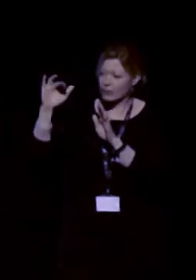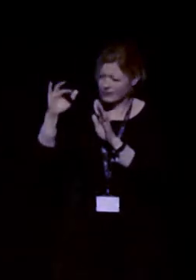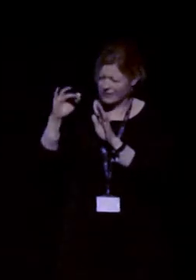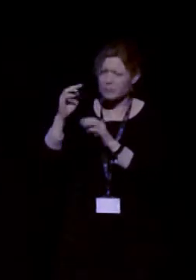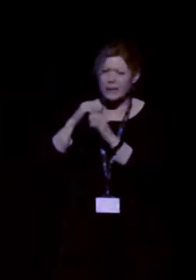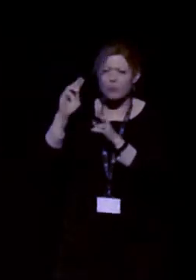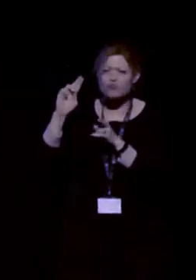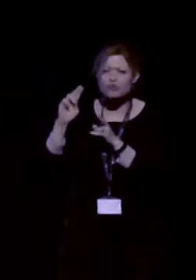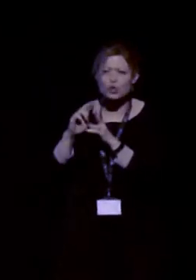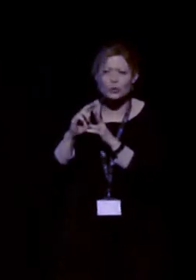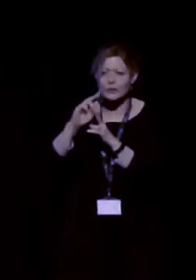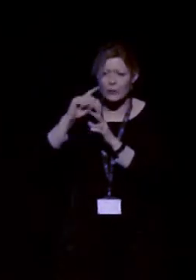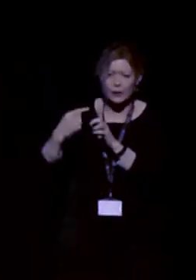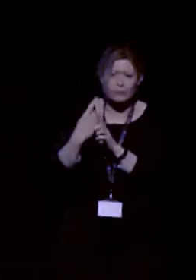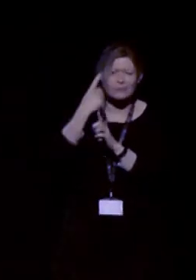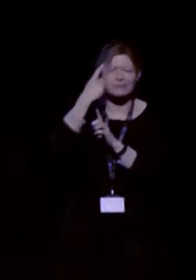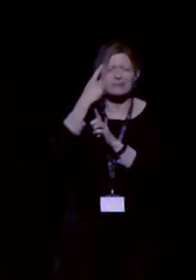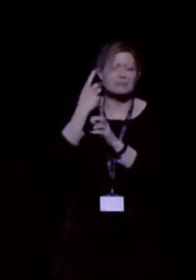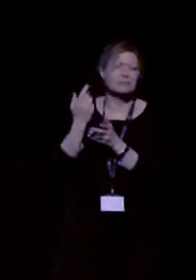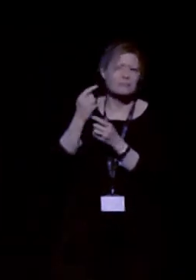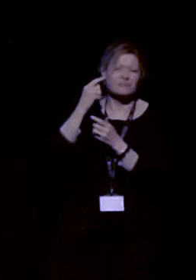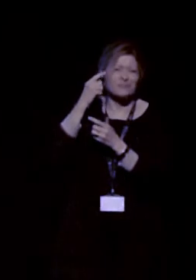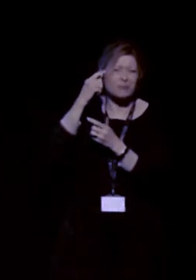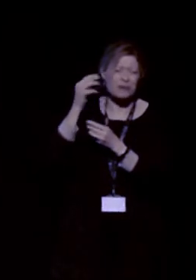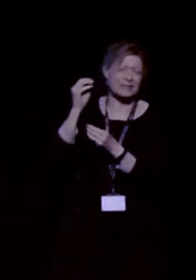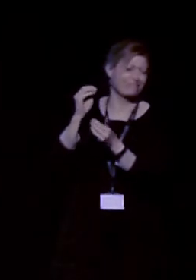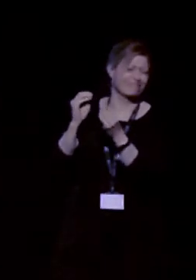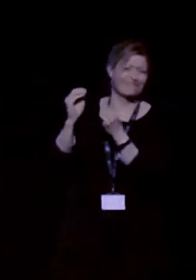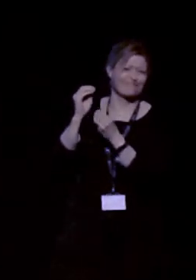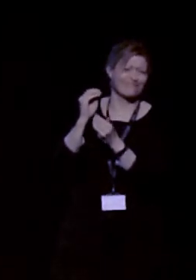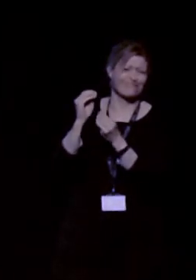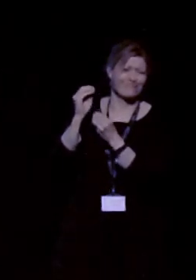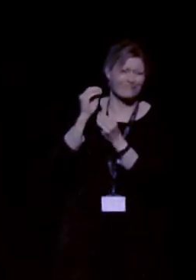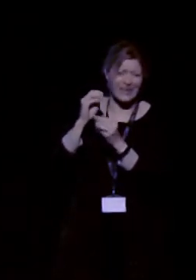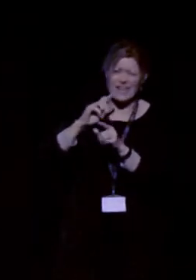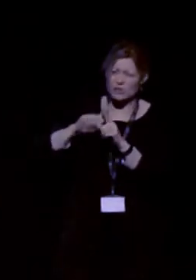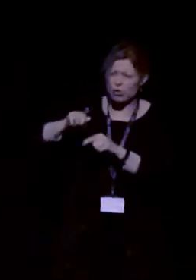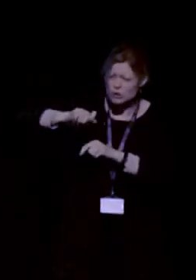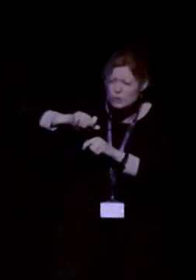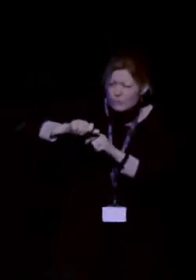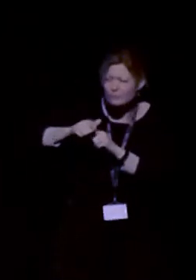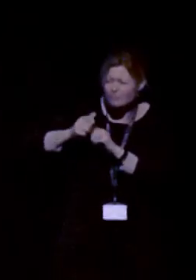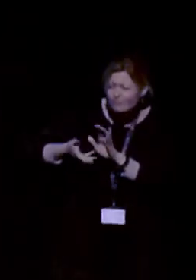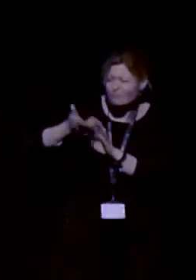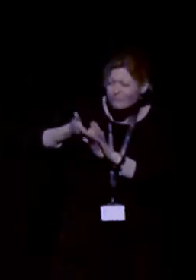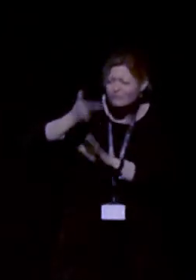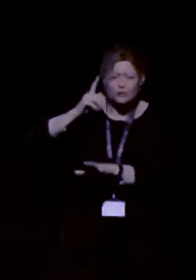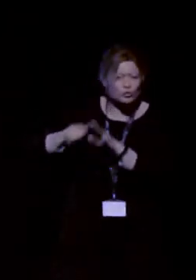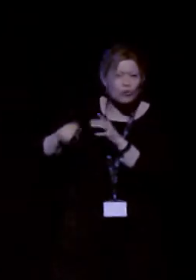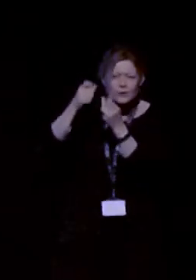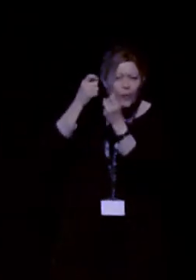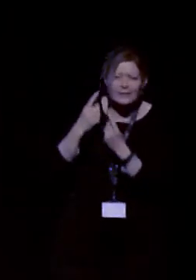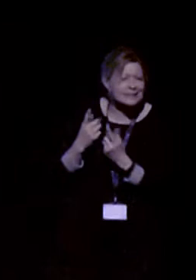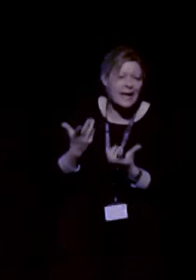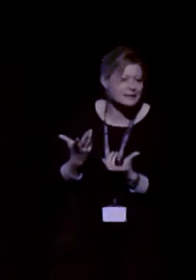auditory nerve to the brain, and then the brain is trying to turn up the gain, the volume control, to get some